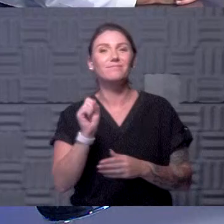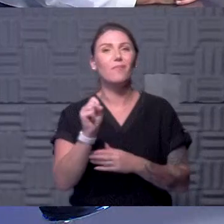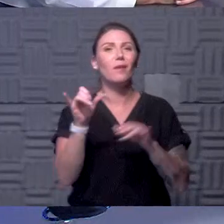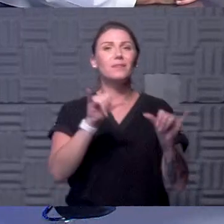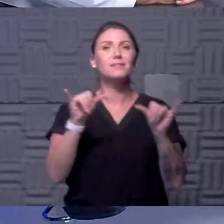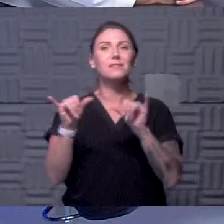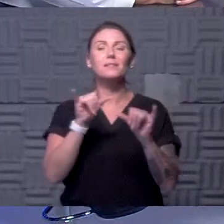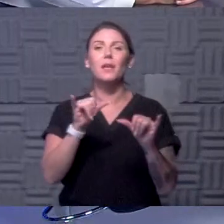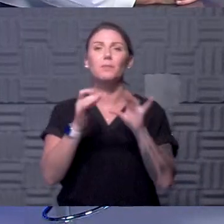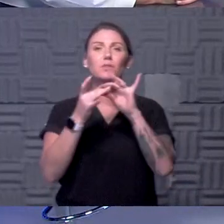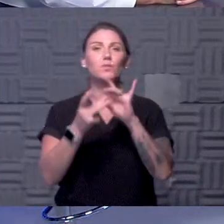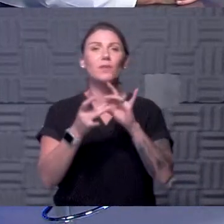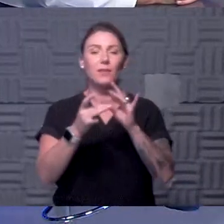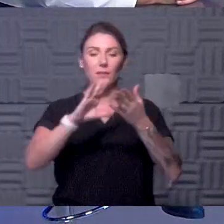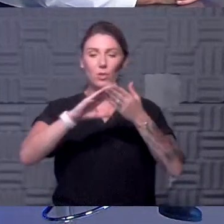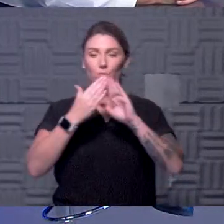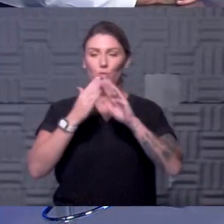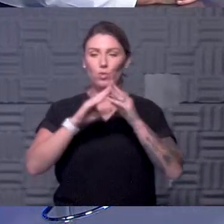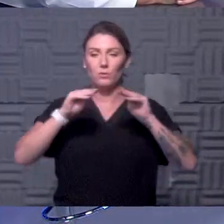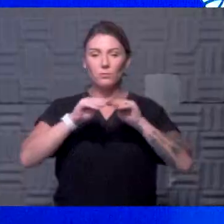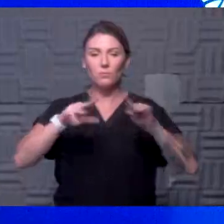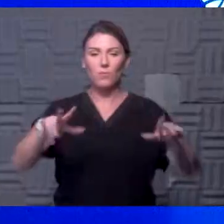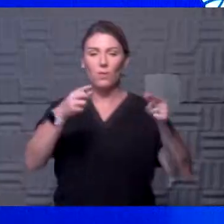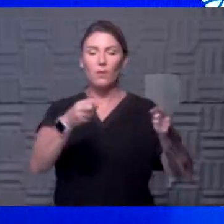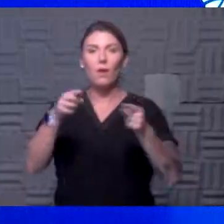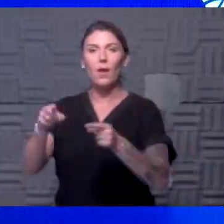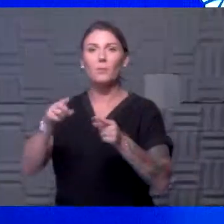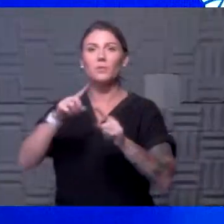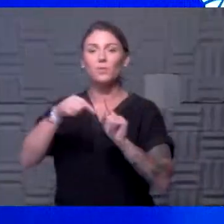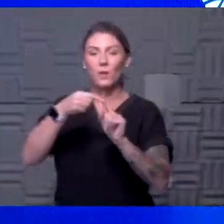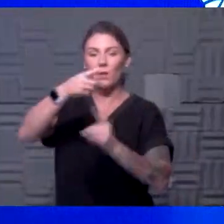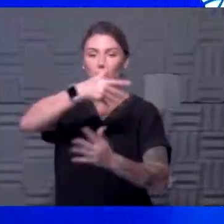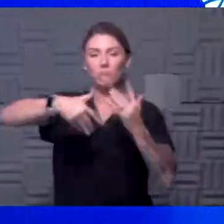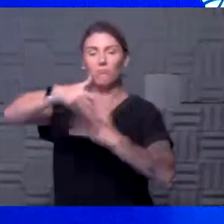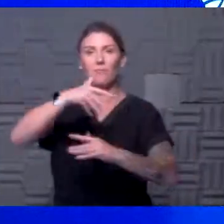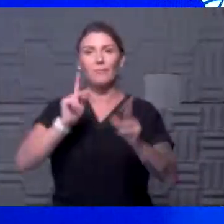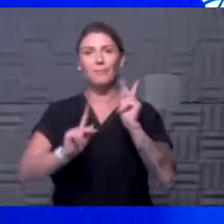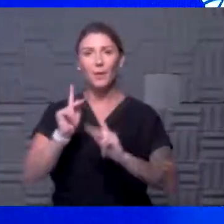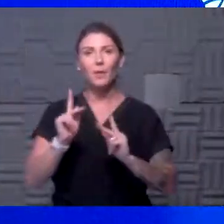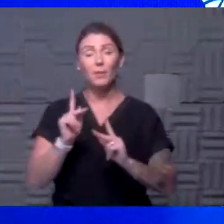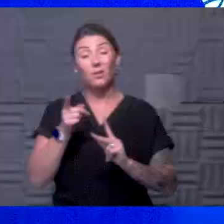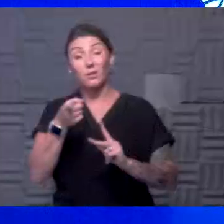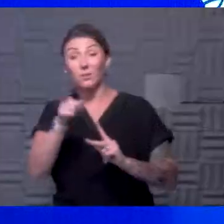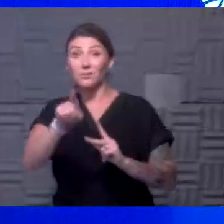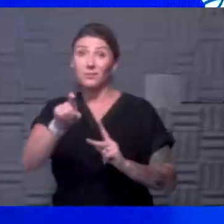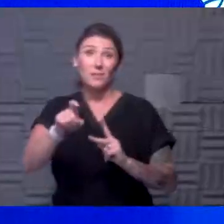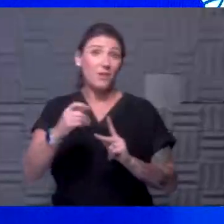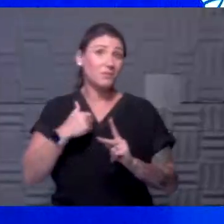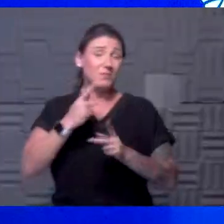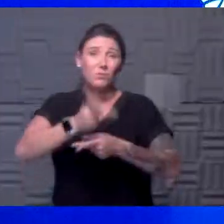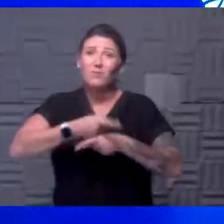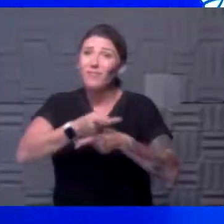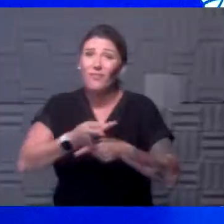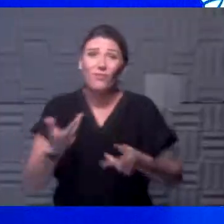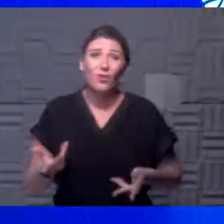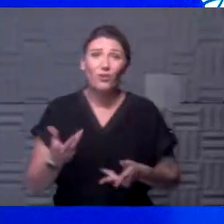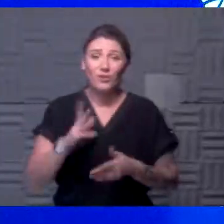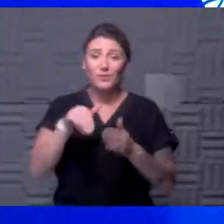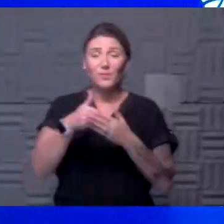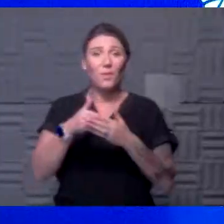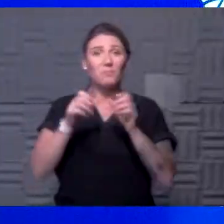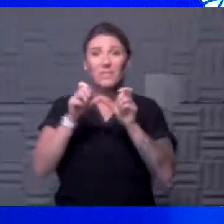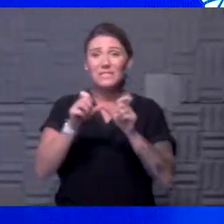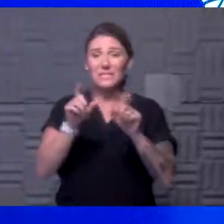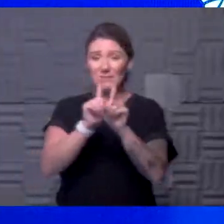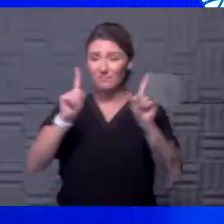thing. It's about that community spread that occurs when you're around people. Yeah. And that's why you just have to be just so darn careful. And it's all about maintaining